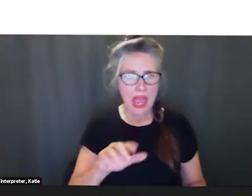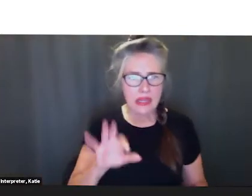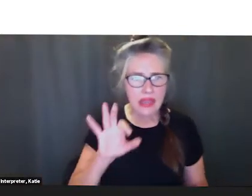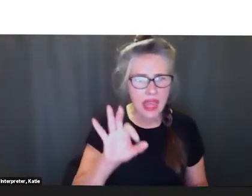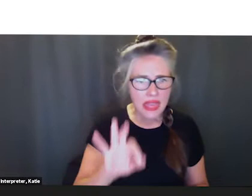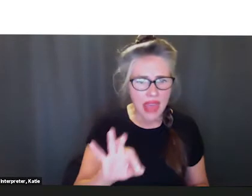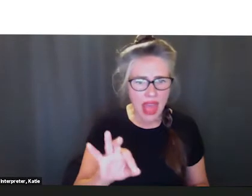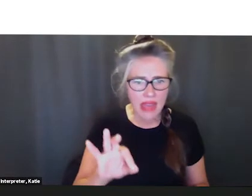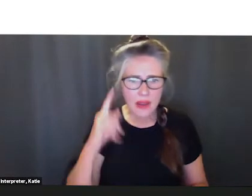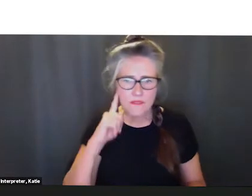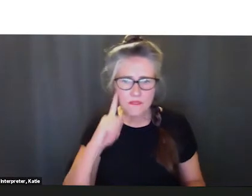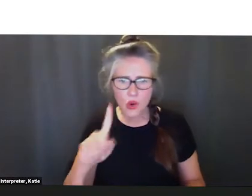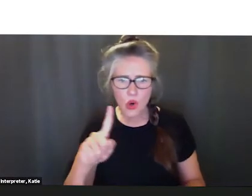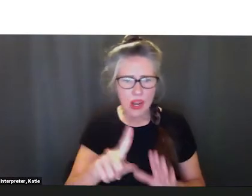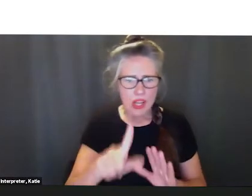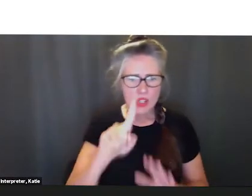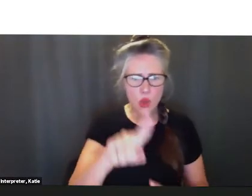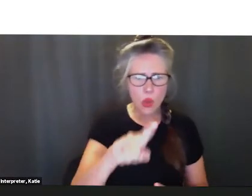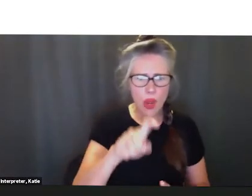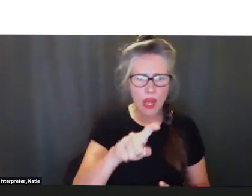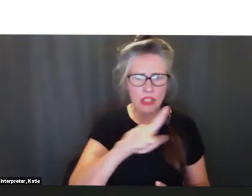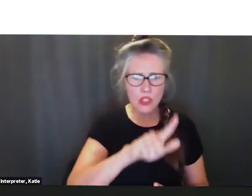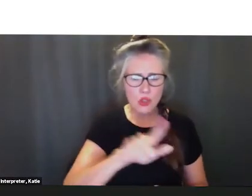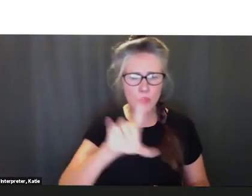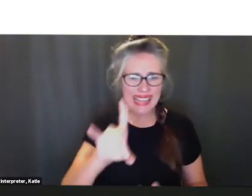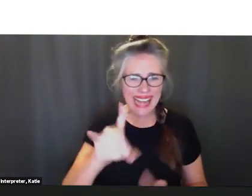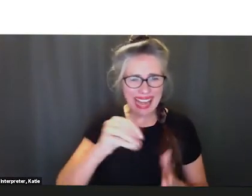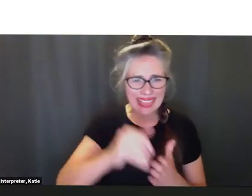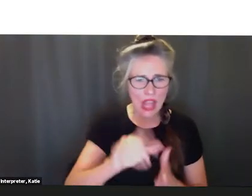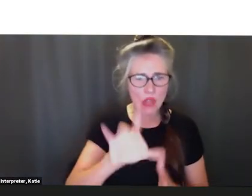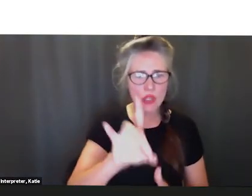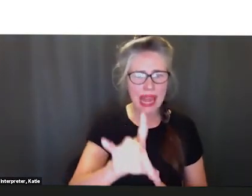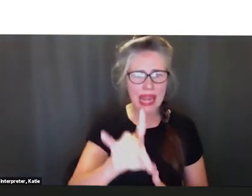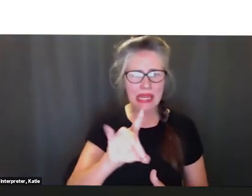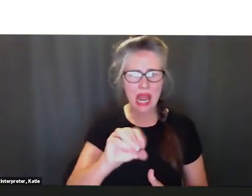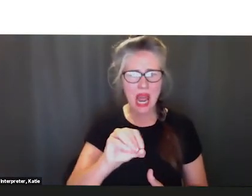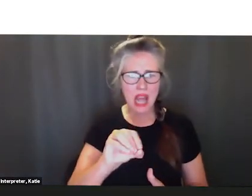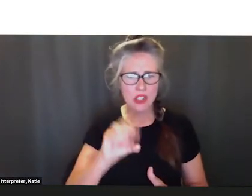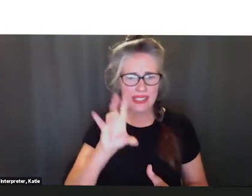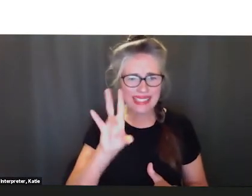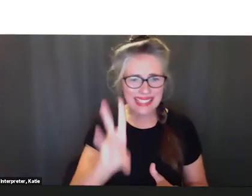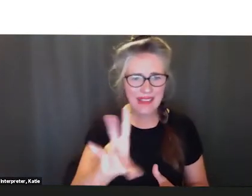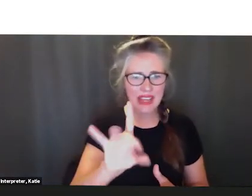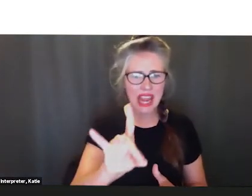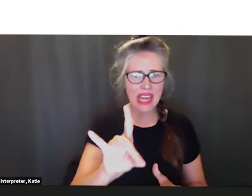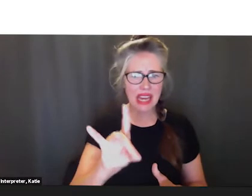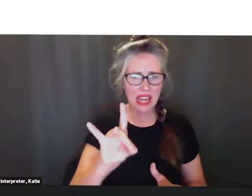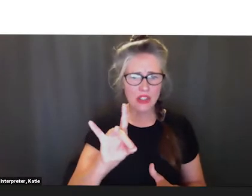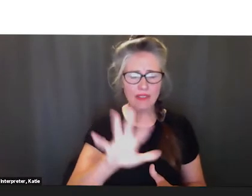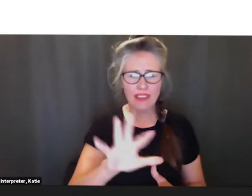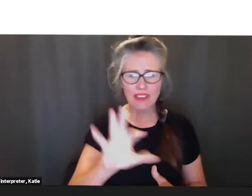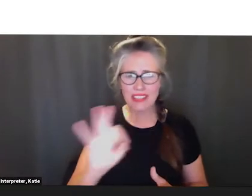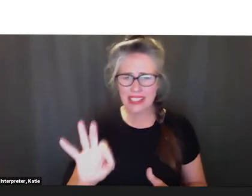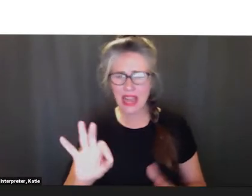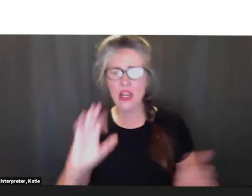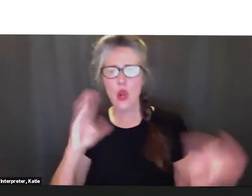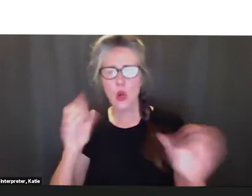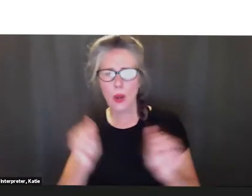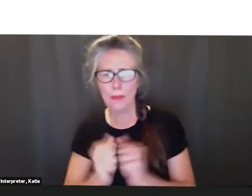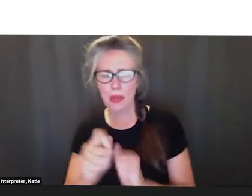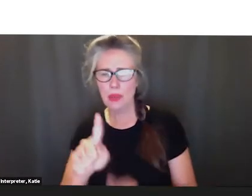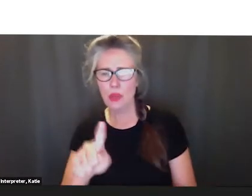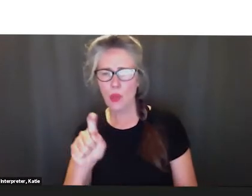pupils. What happens when our obligation is higher than